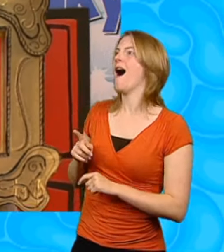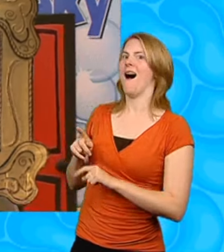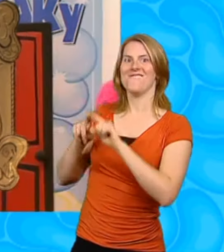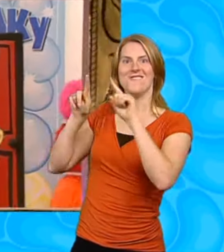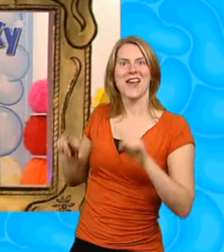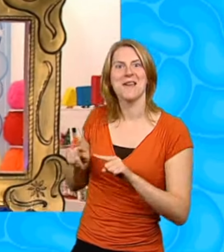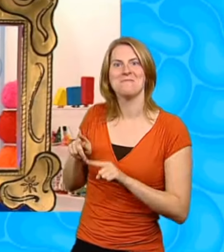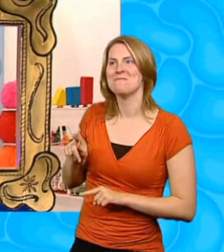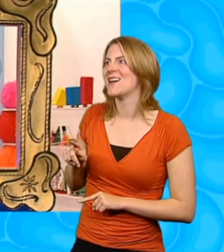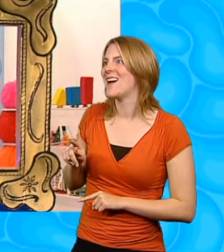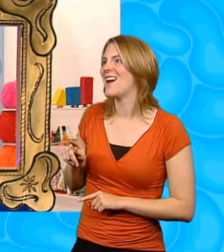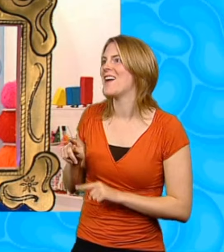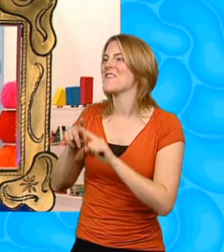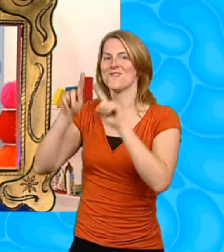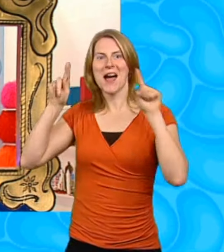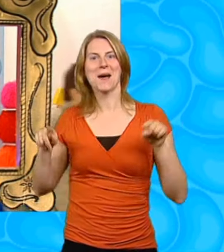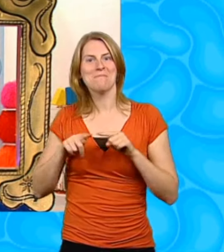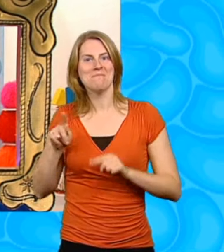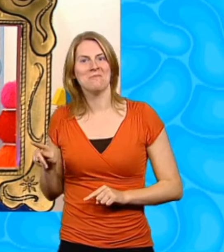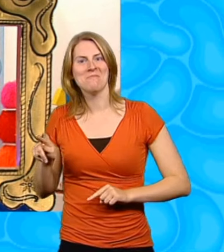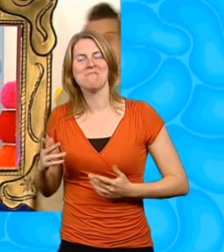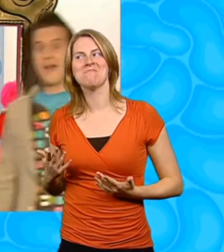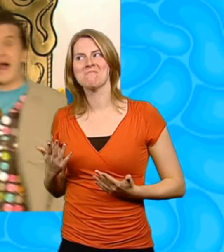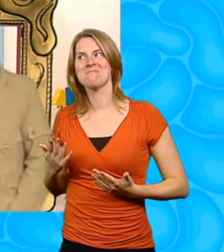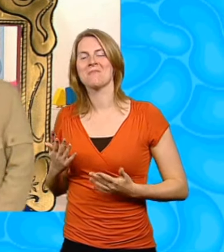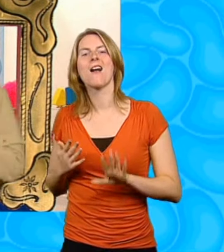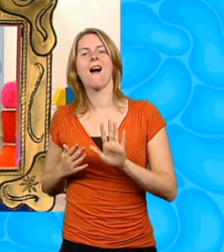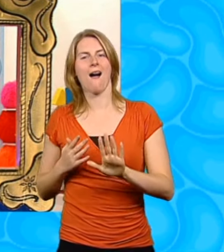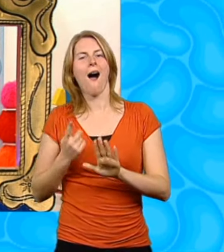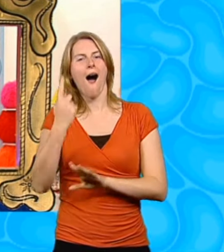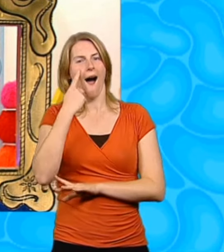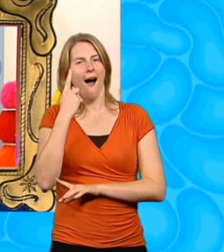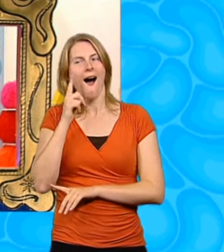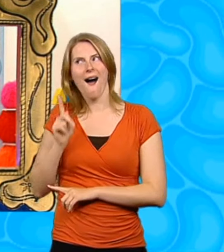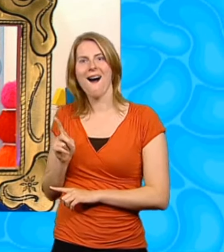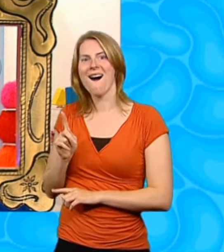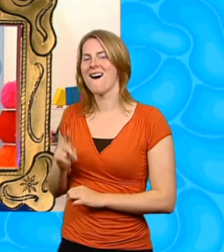Frame it. Frame it. Now have a look at this.